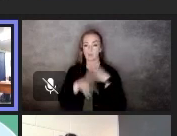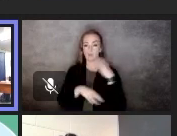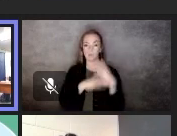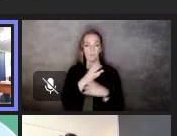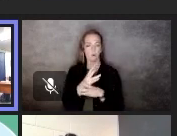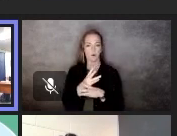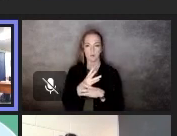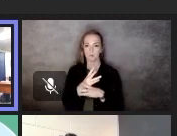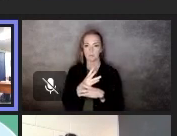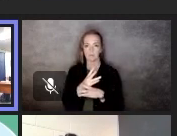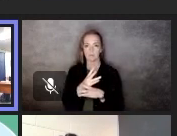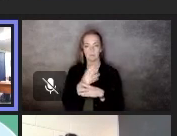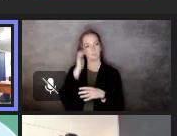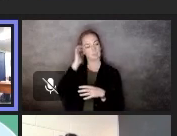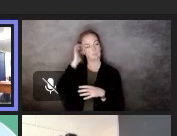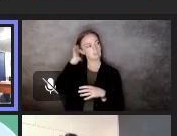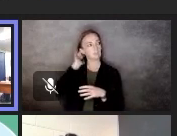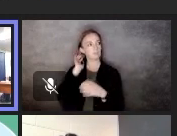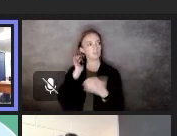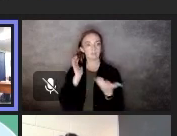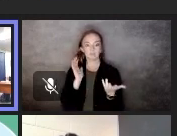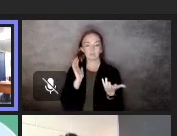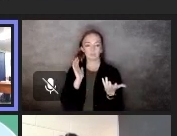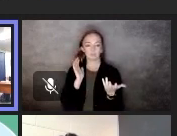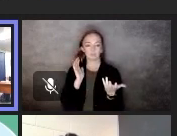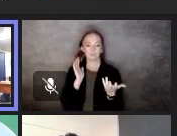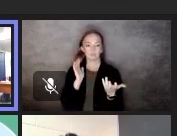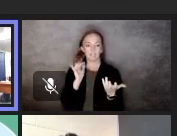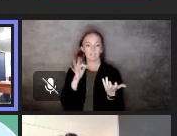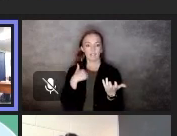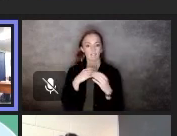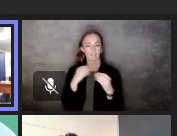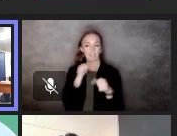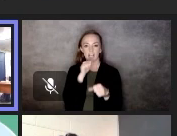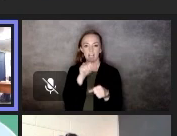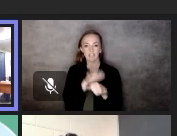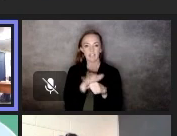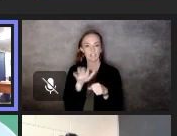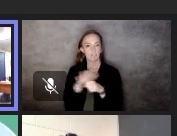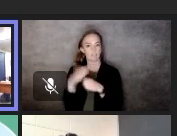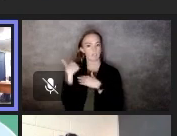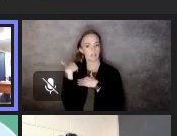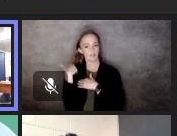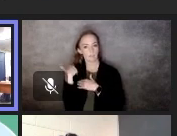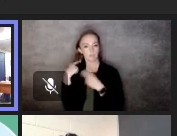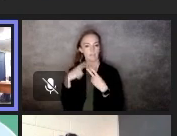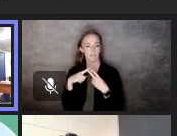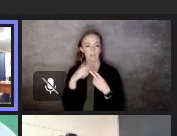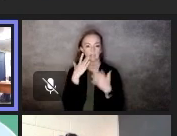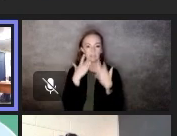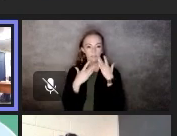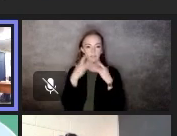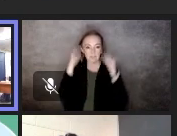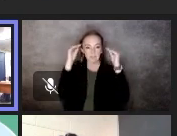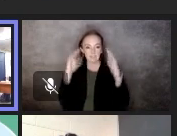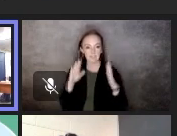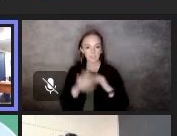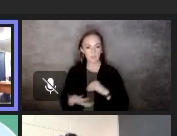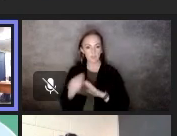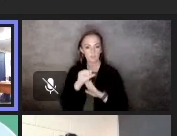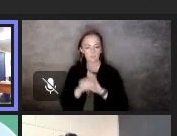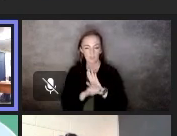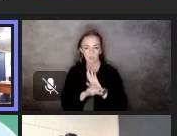notwithstanding the lack of accountability, number one, and the lack of teachers across the state. So